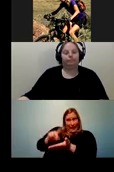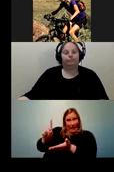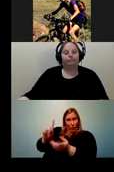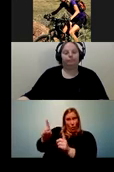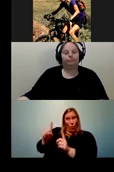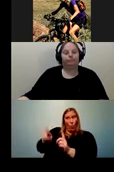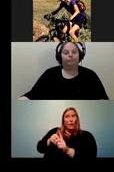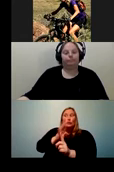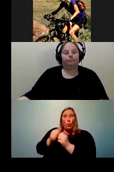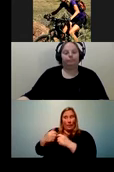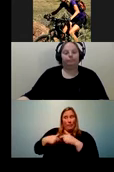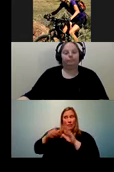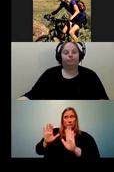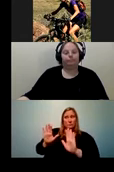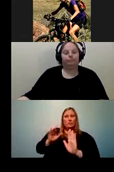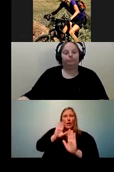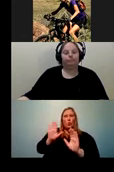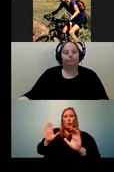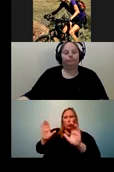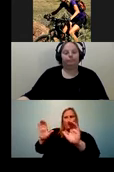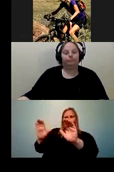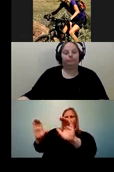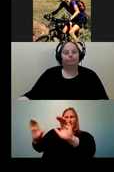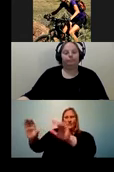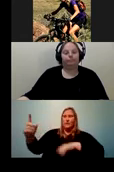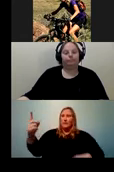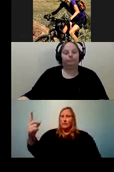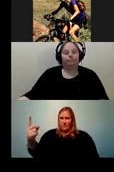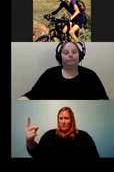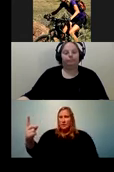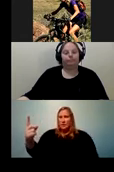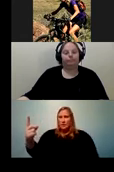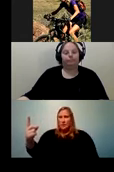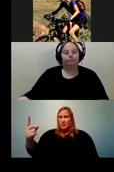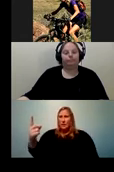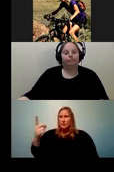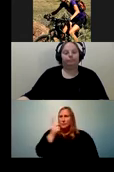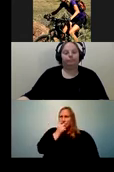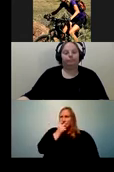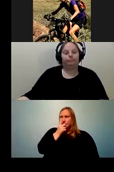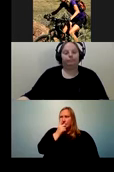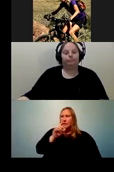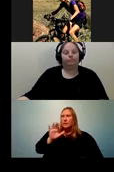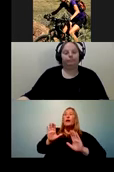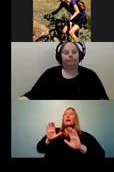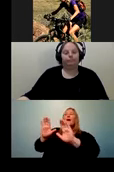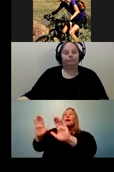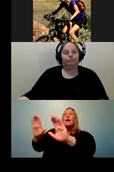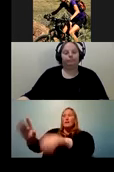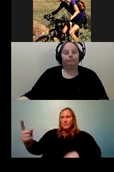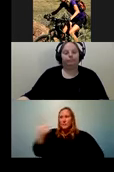move him back. And a few seconds later, he'd be right here, and I'd move him back. A few seconds later, he'd be right here, and I'd move him